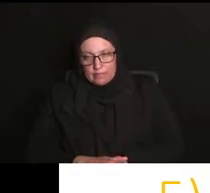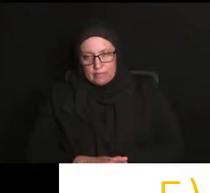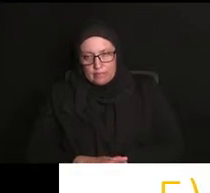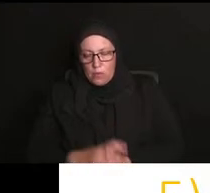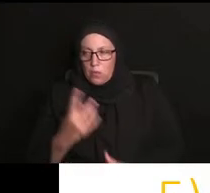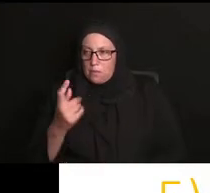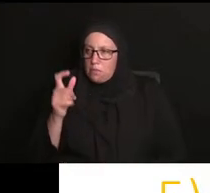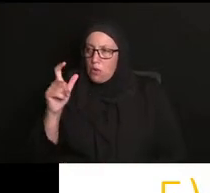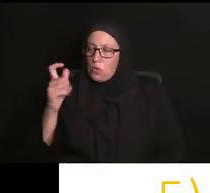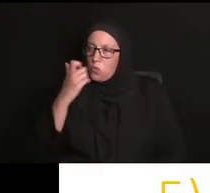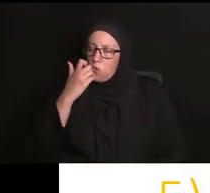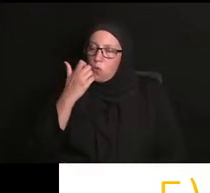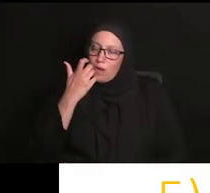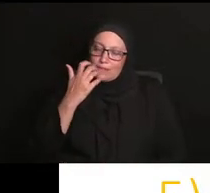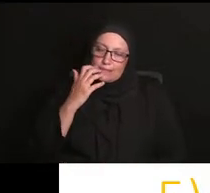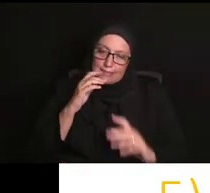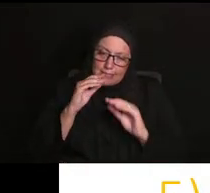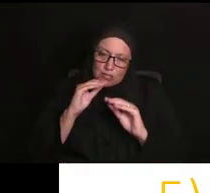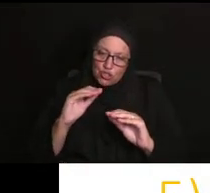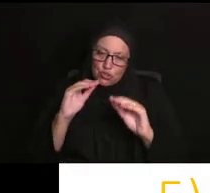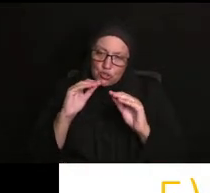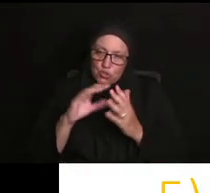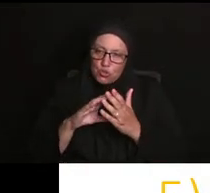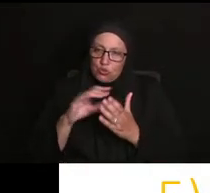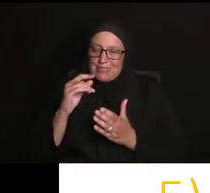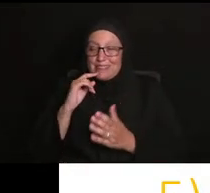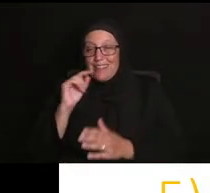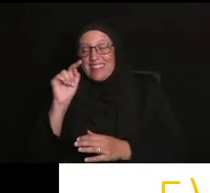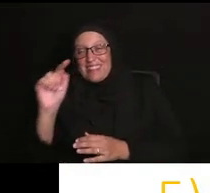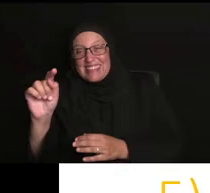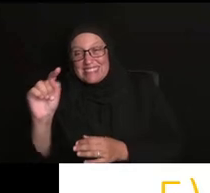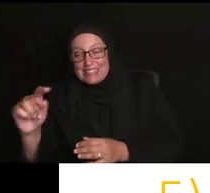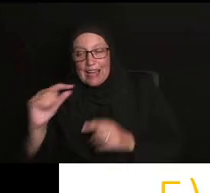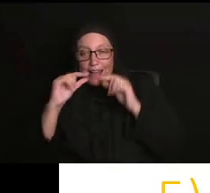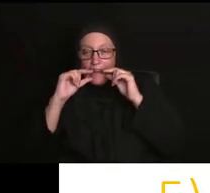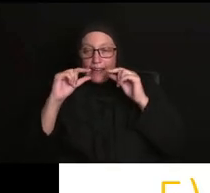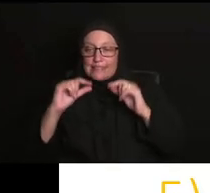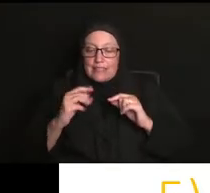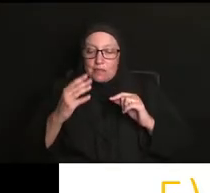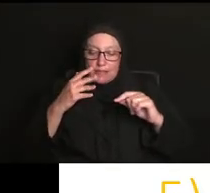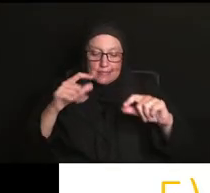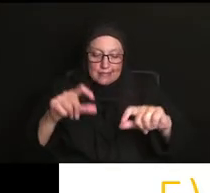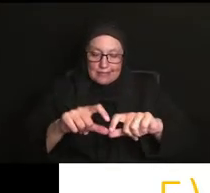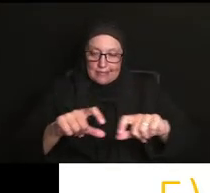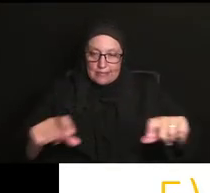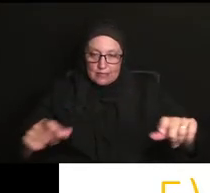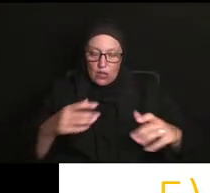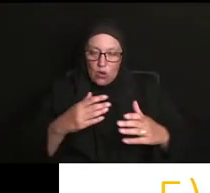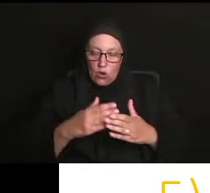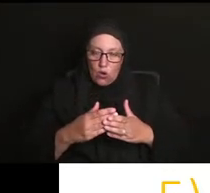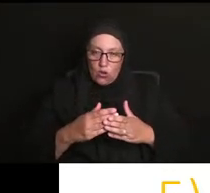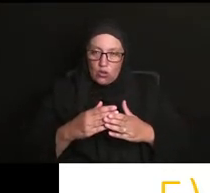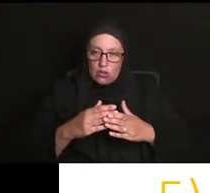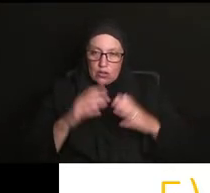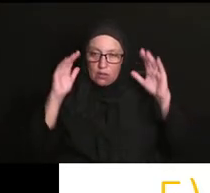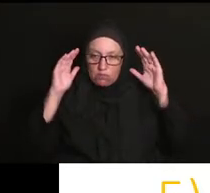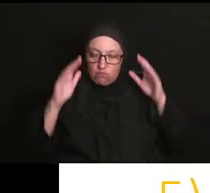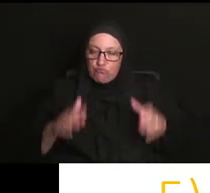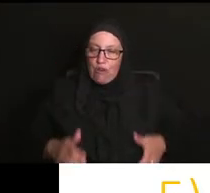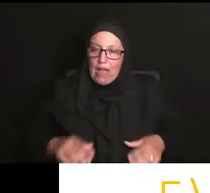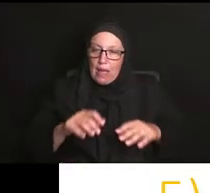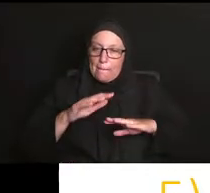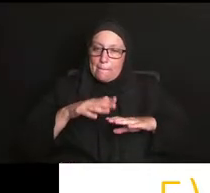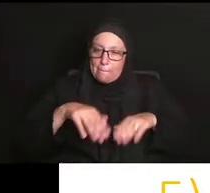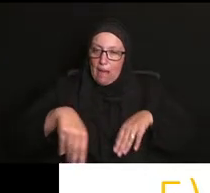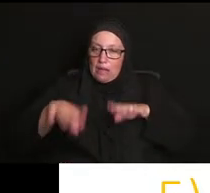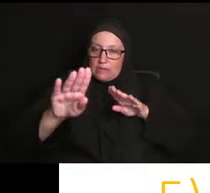tell his students to leave this hadith on their prayer mats. Okay? This is part of a longer hadith from